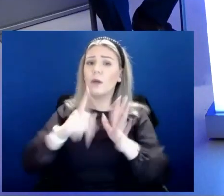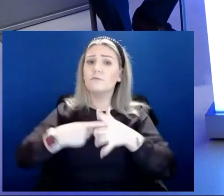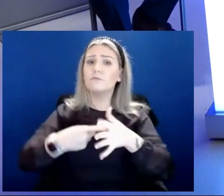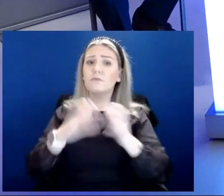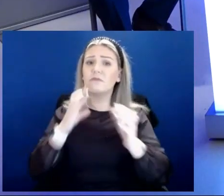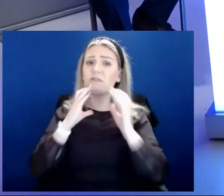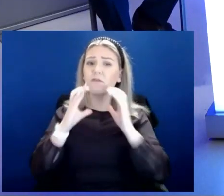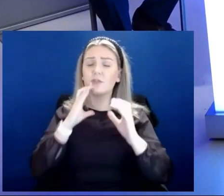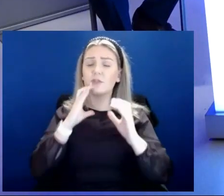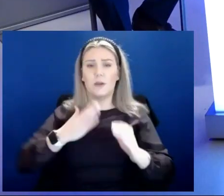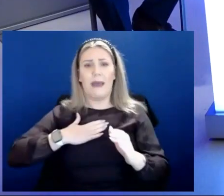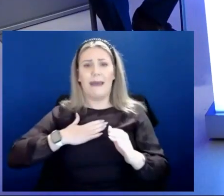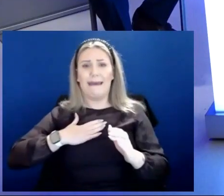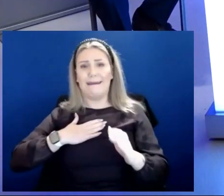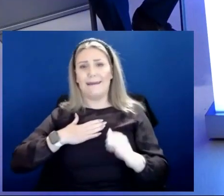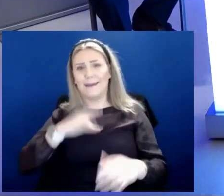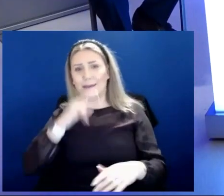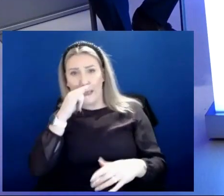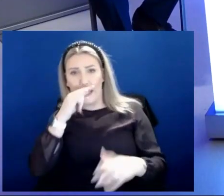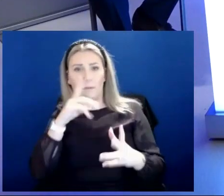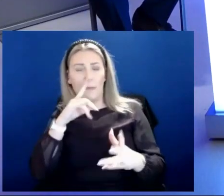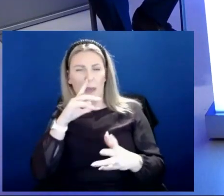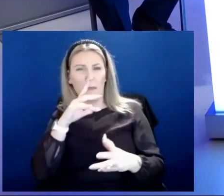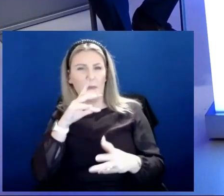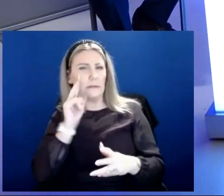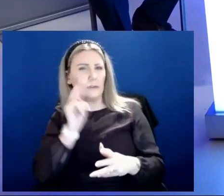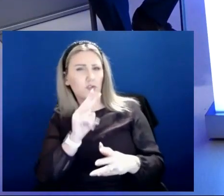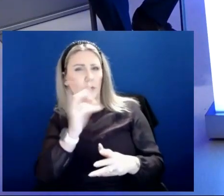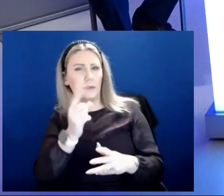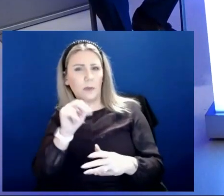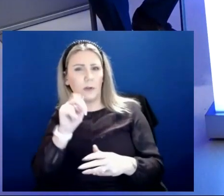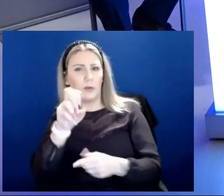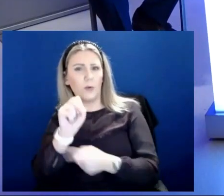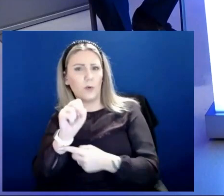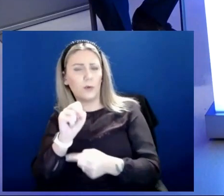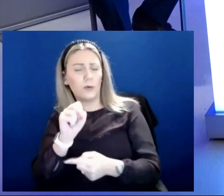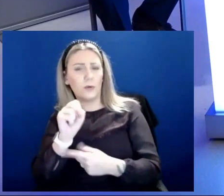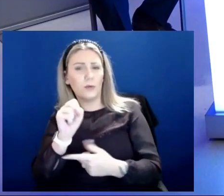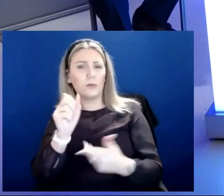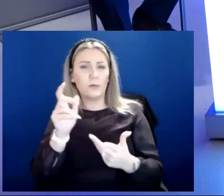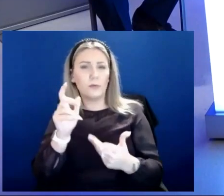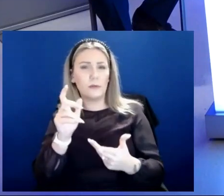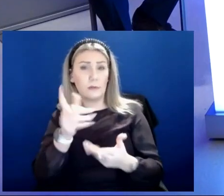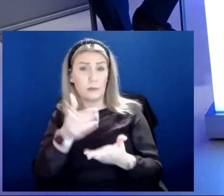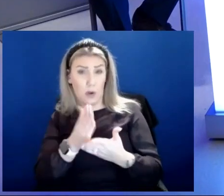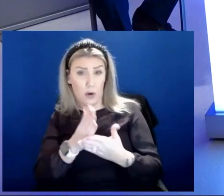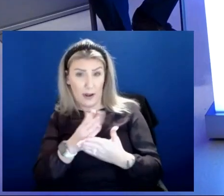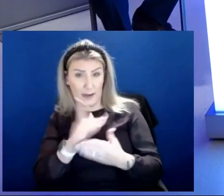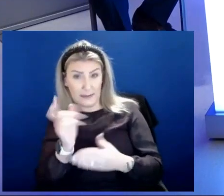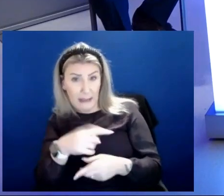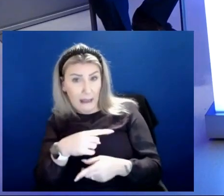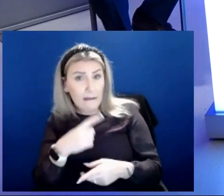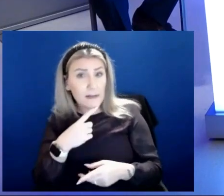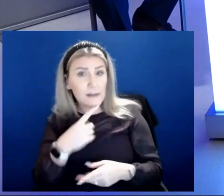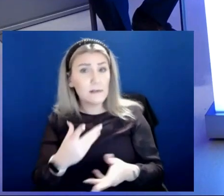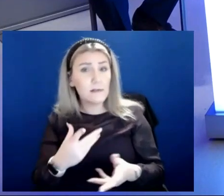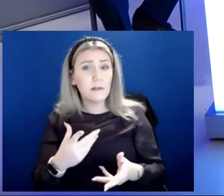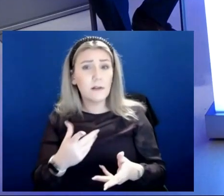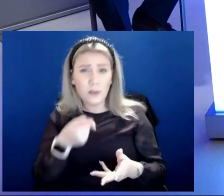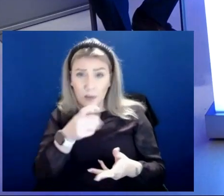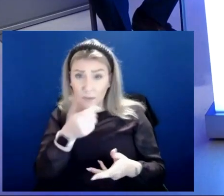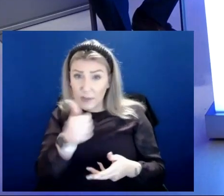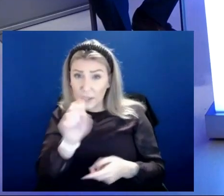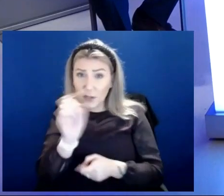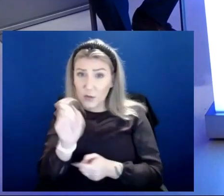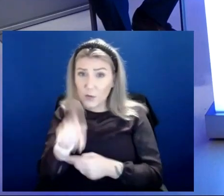child maybe caught a glimpse of something on the news, and is it okay to ask them, do you have any questions about that?